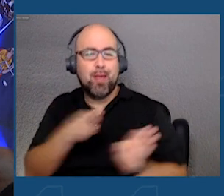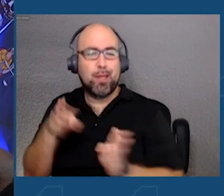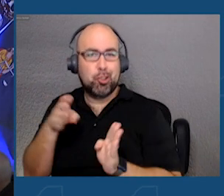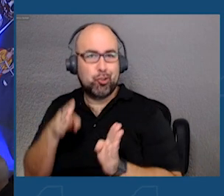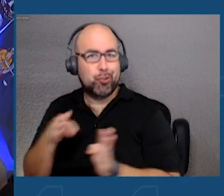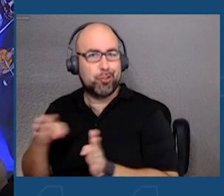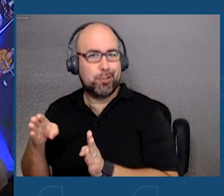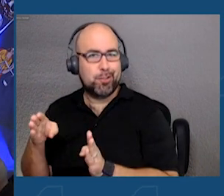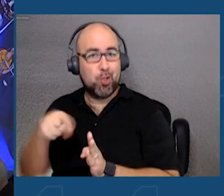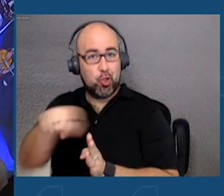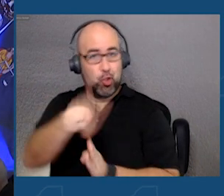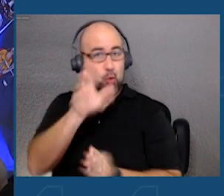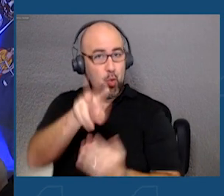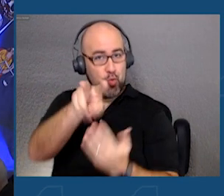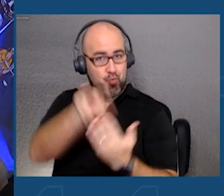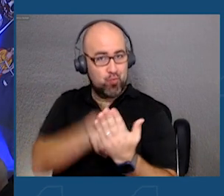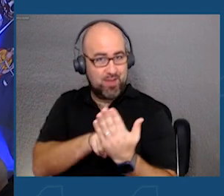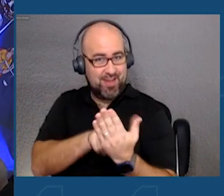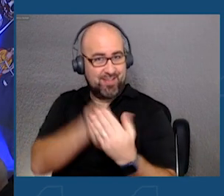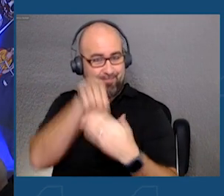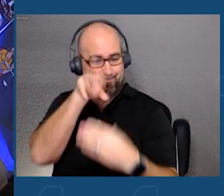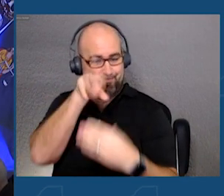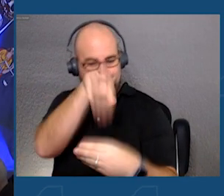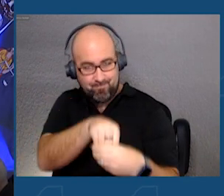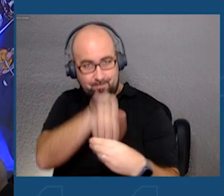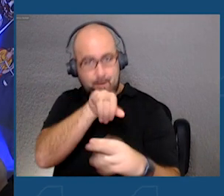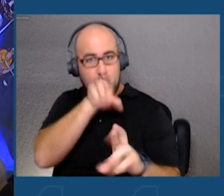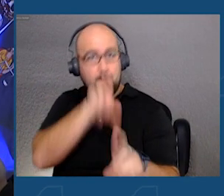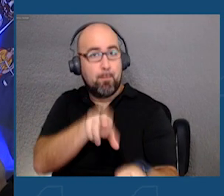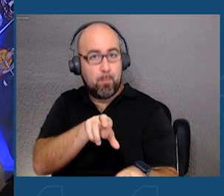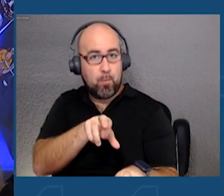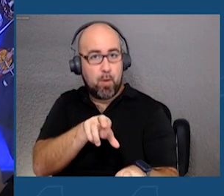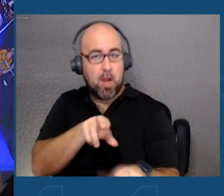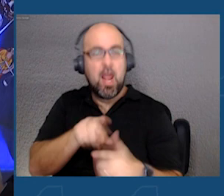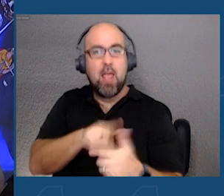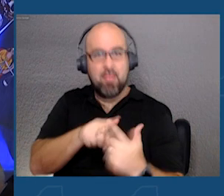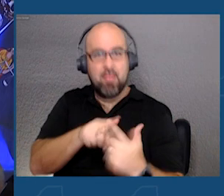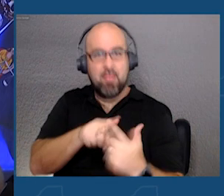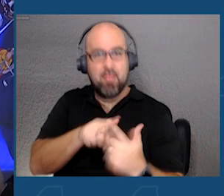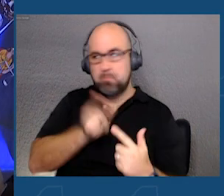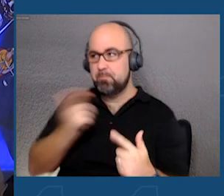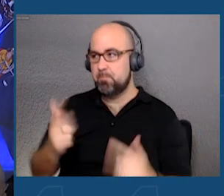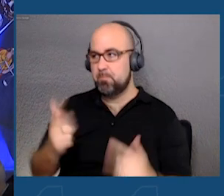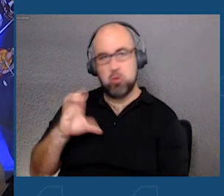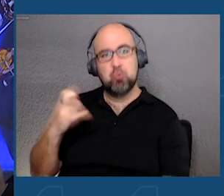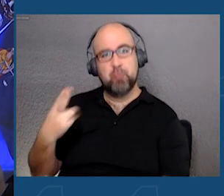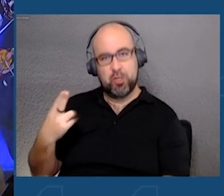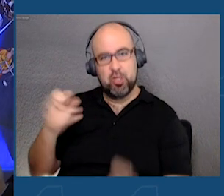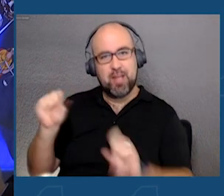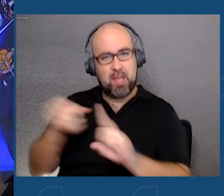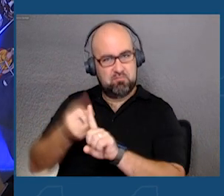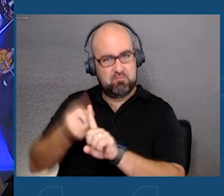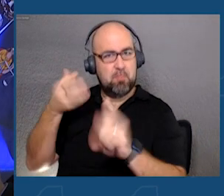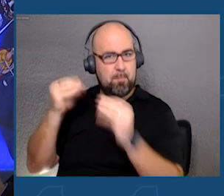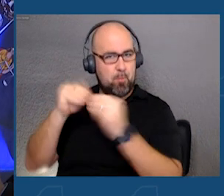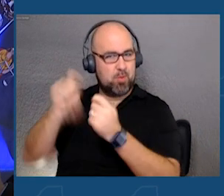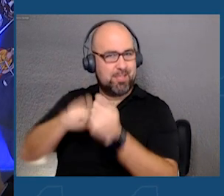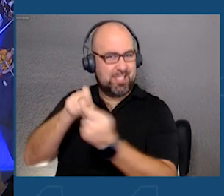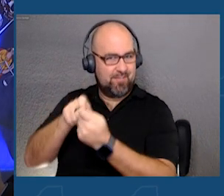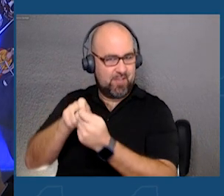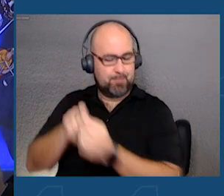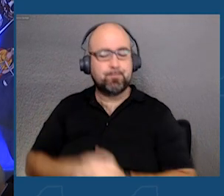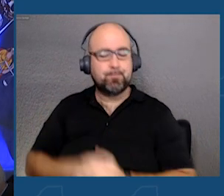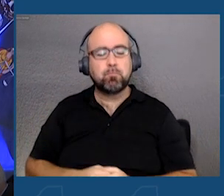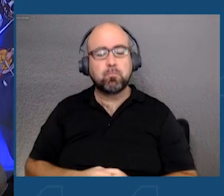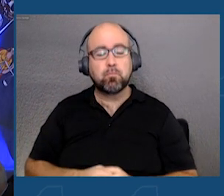read the report. And then Rich will come back and talk a little bit more specifically. So the first strategy, as Rich